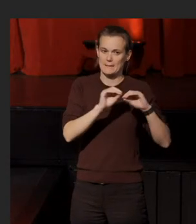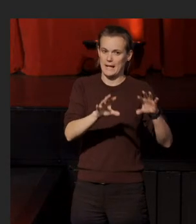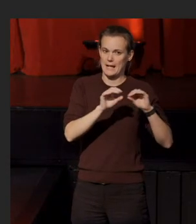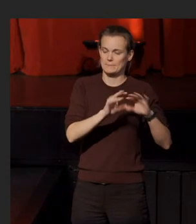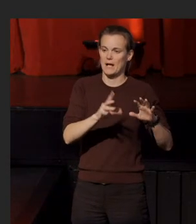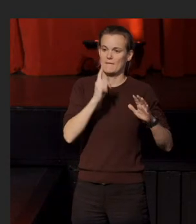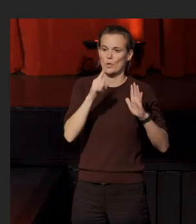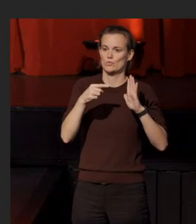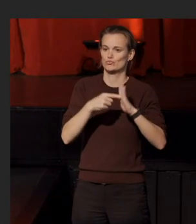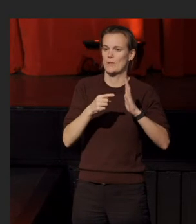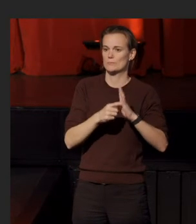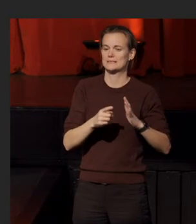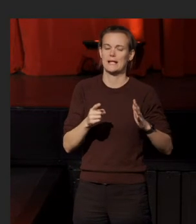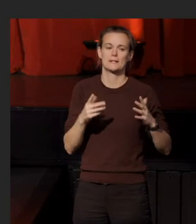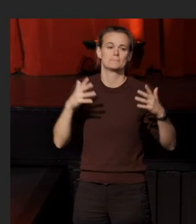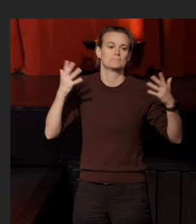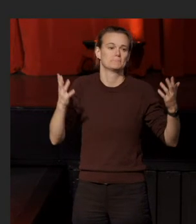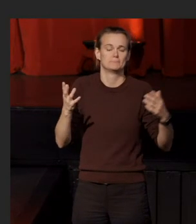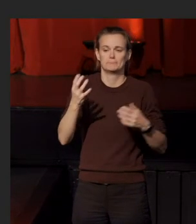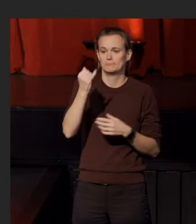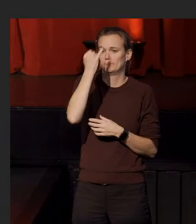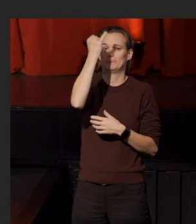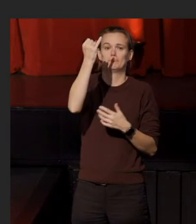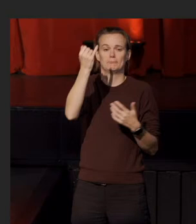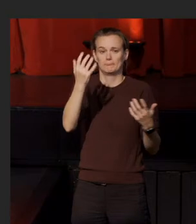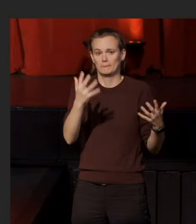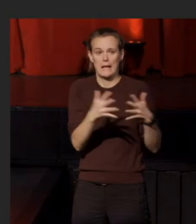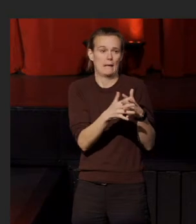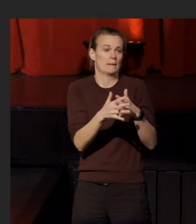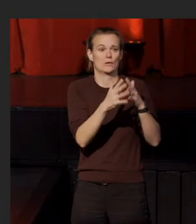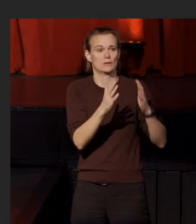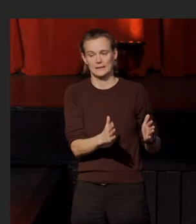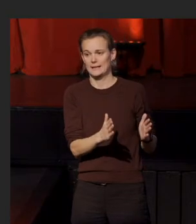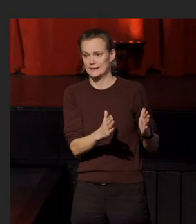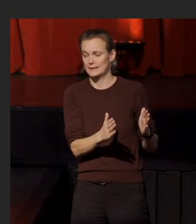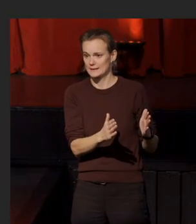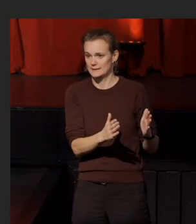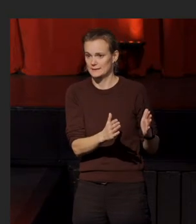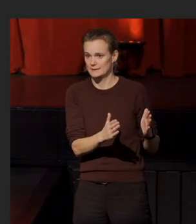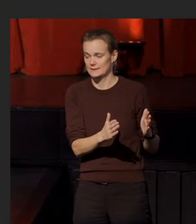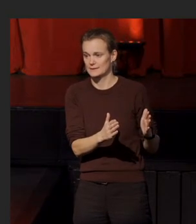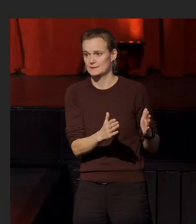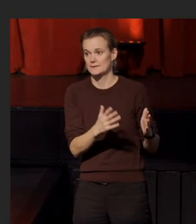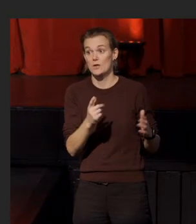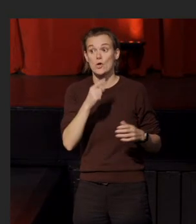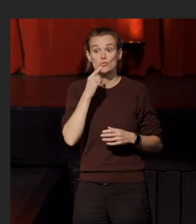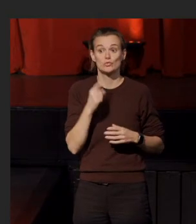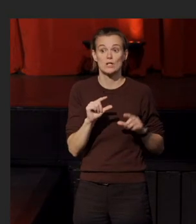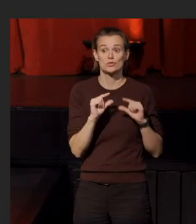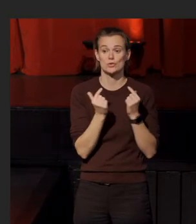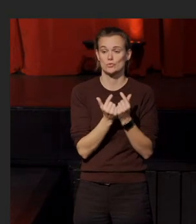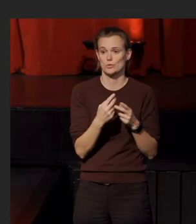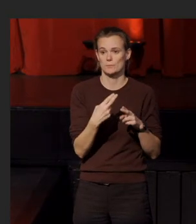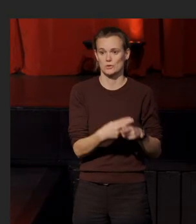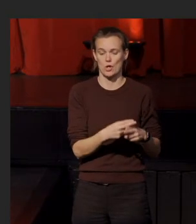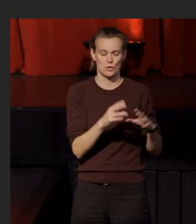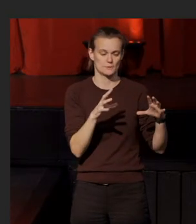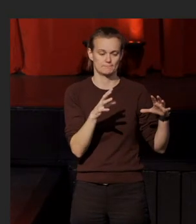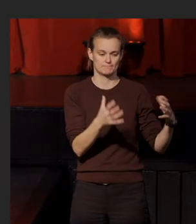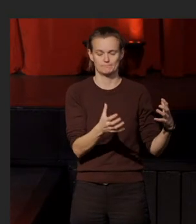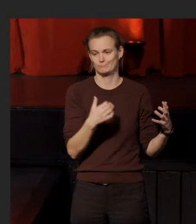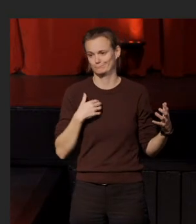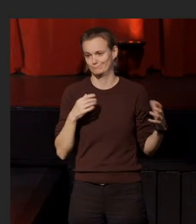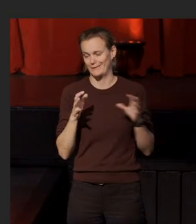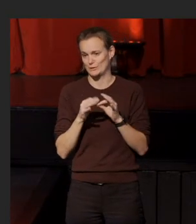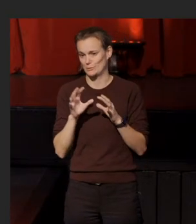States. That was a sentiment that the Russian trolls were representing as being sentiment in the United States. So the Russian group called @10_GOP,